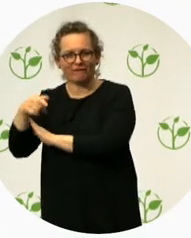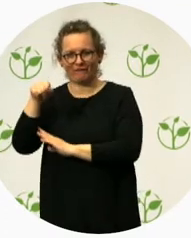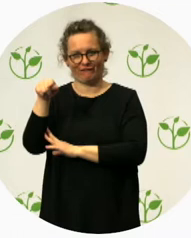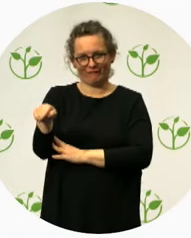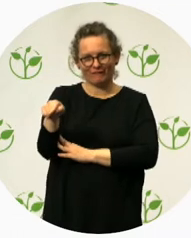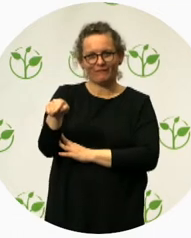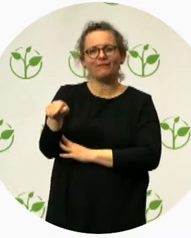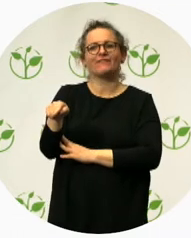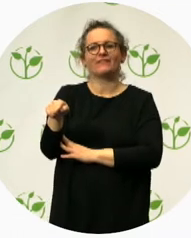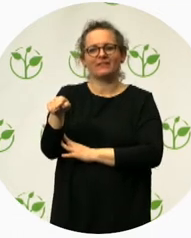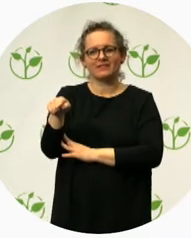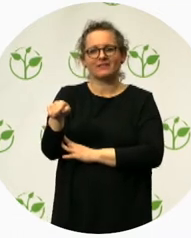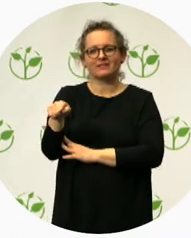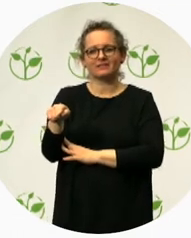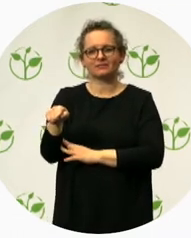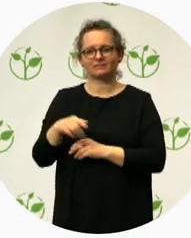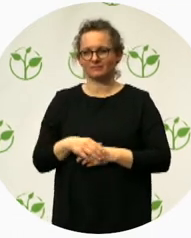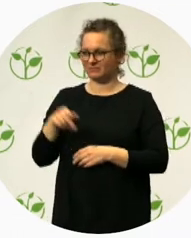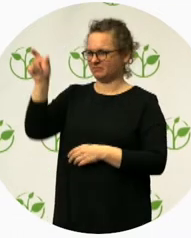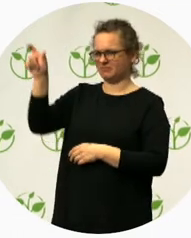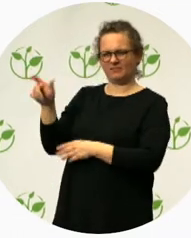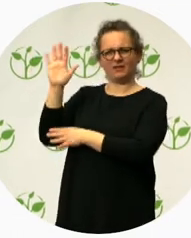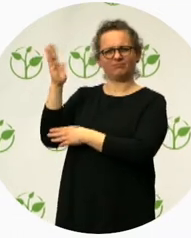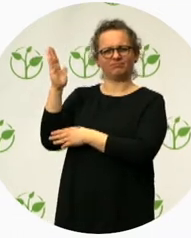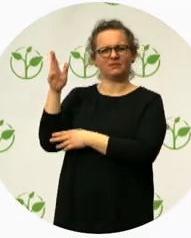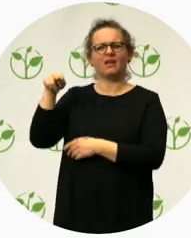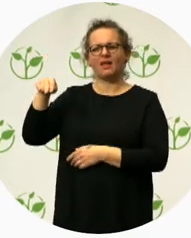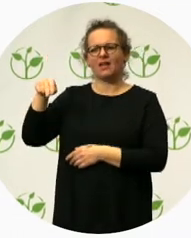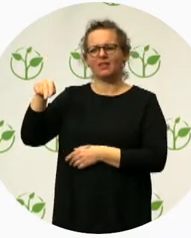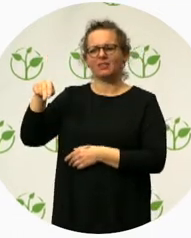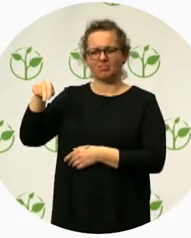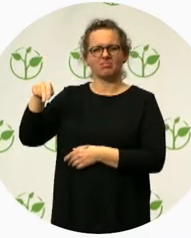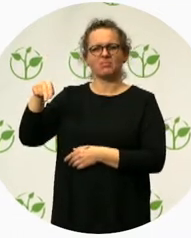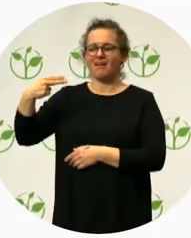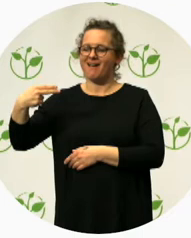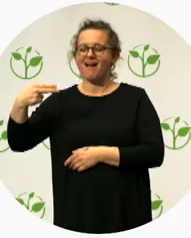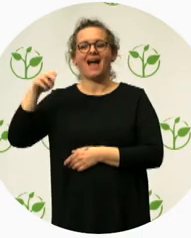talk about all the things he'll probably want to talk about later. So I get in first. So sorry, Hector.